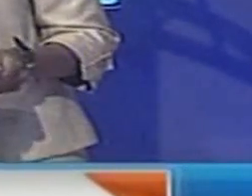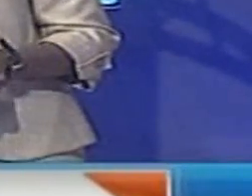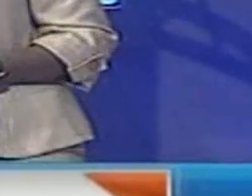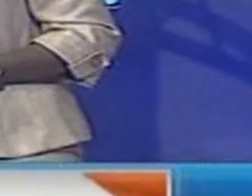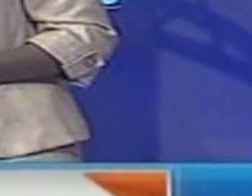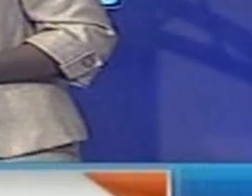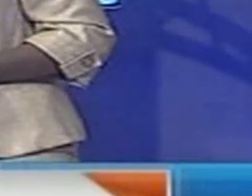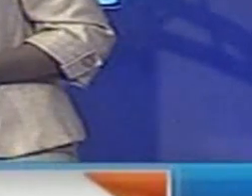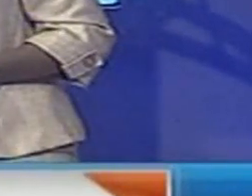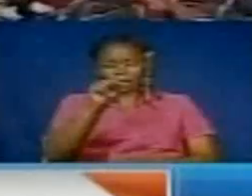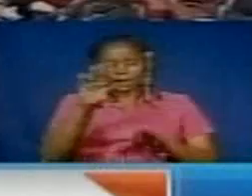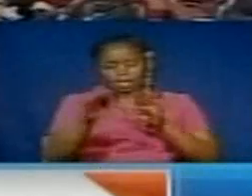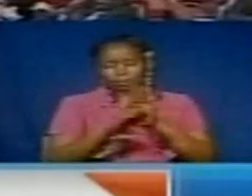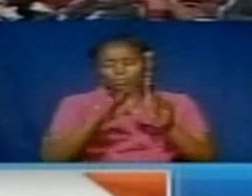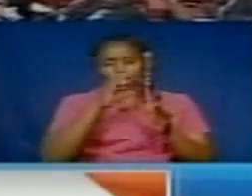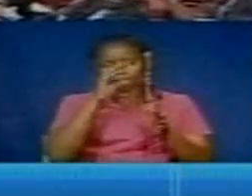the story.